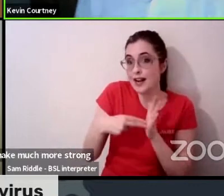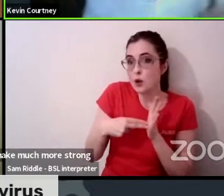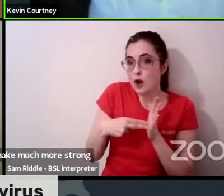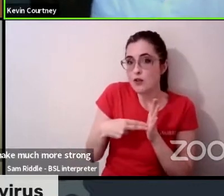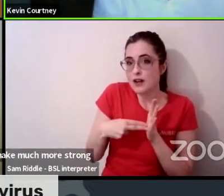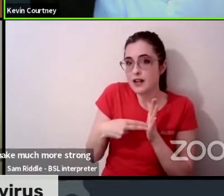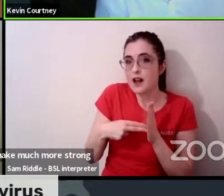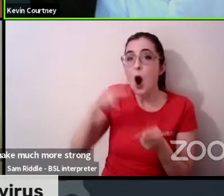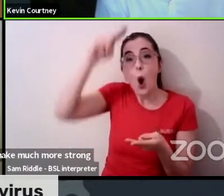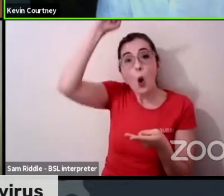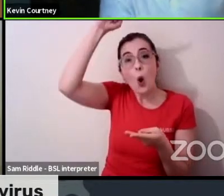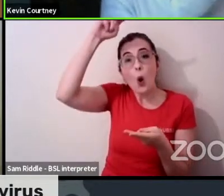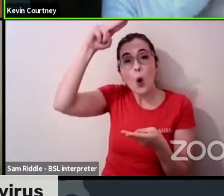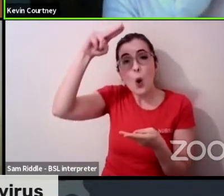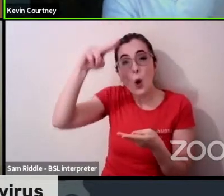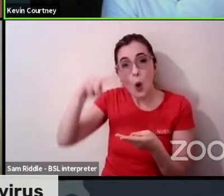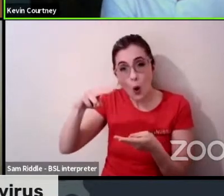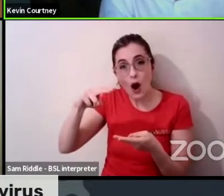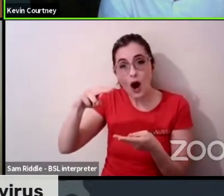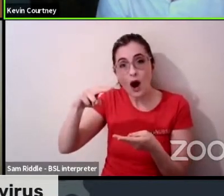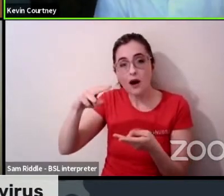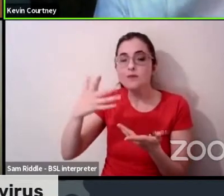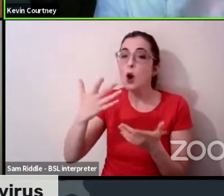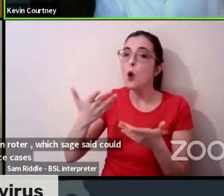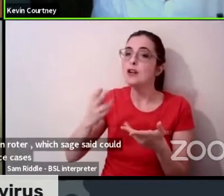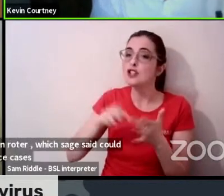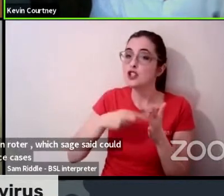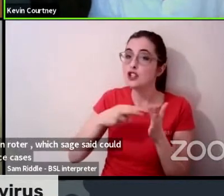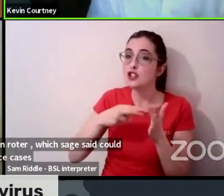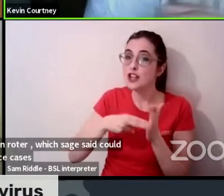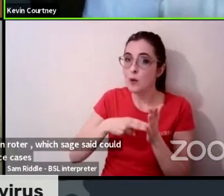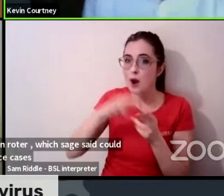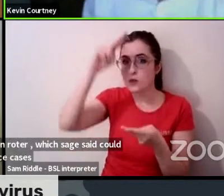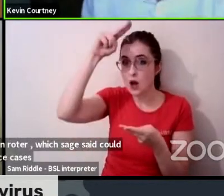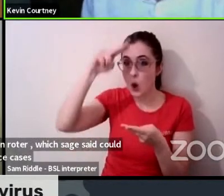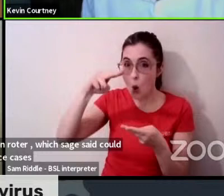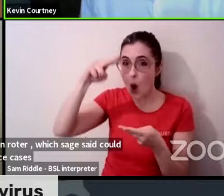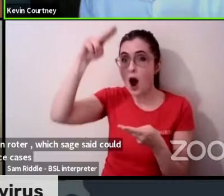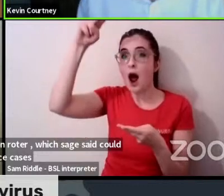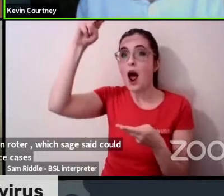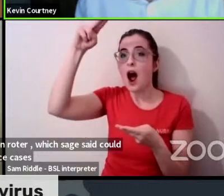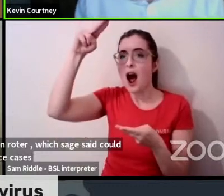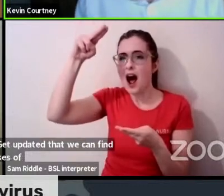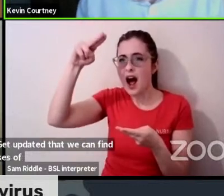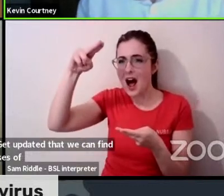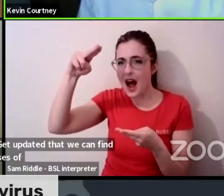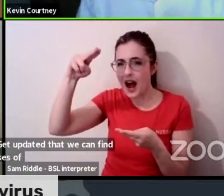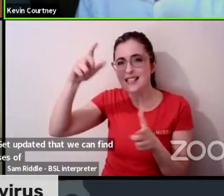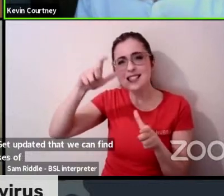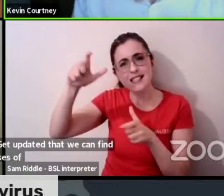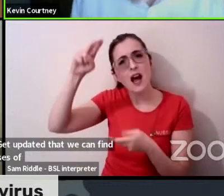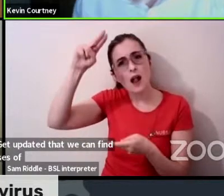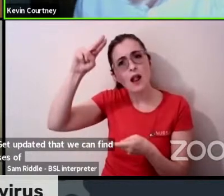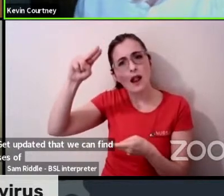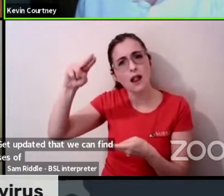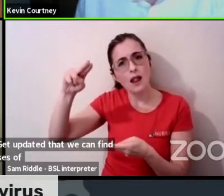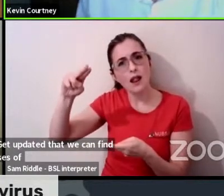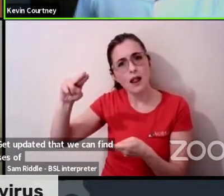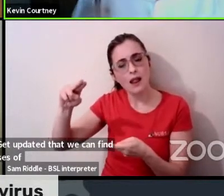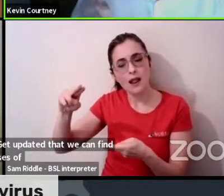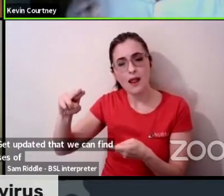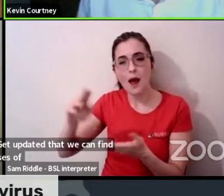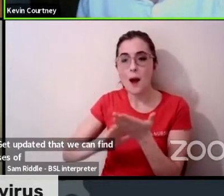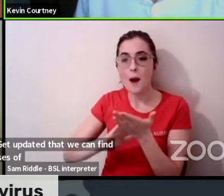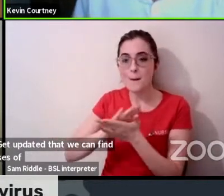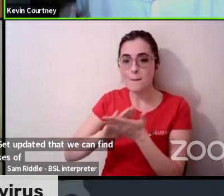falling. So it's unlike January when cases were really high and rising. Now they've fallen a bit and are still dropping. And that will give us a real chance to